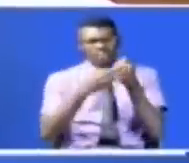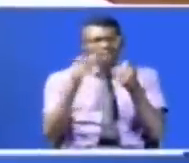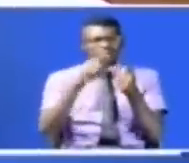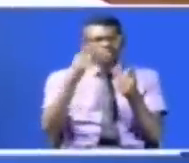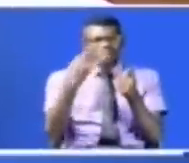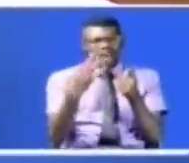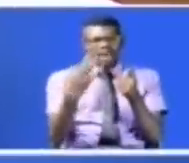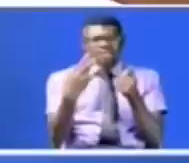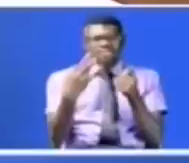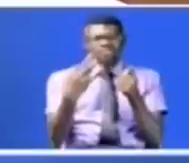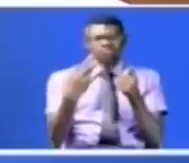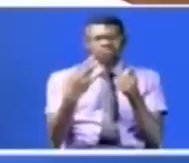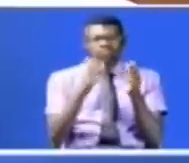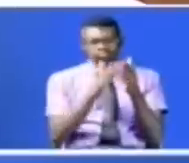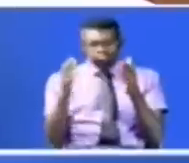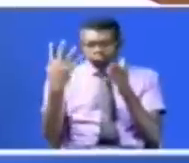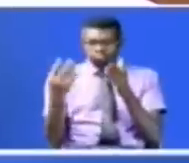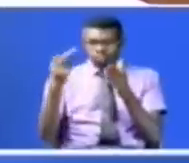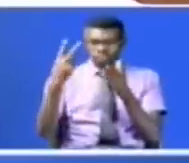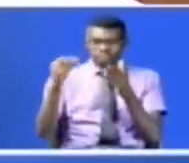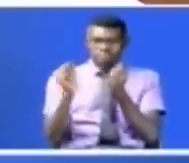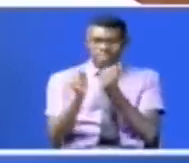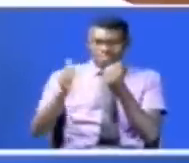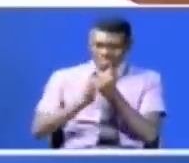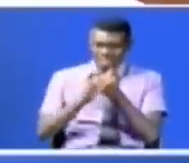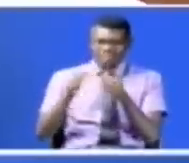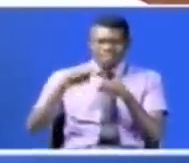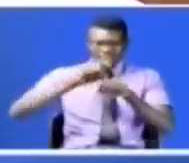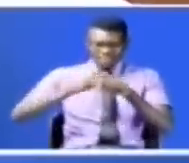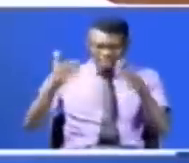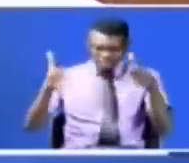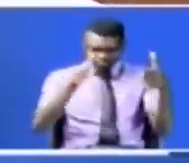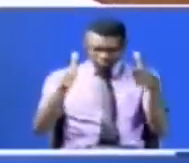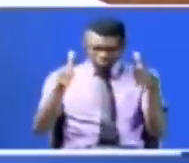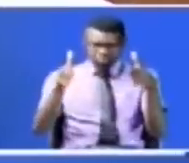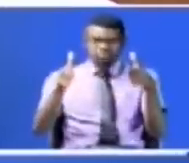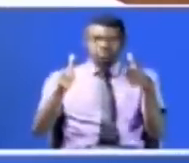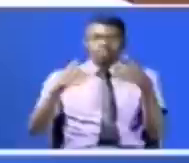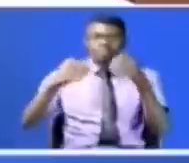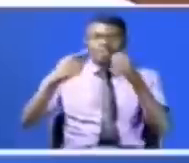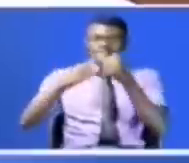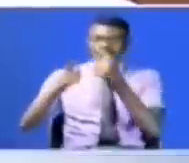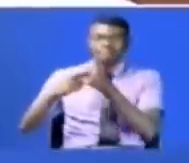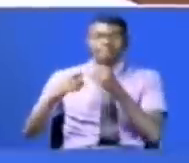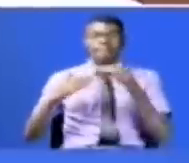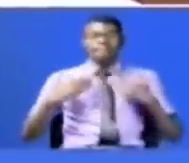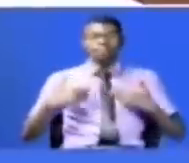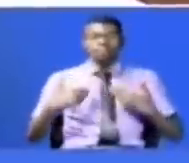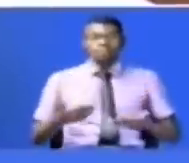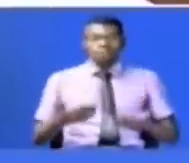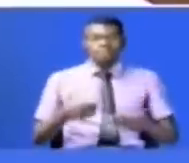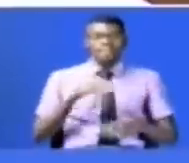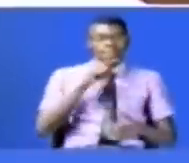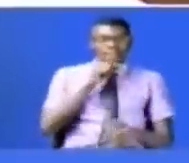April 2019. So I realized within that span we have 66 people, that is male